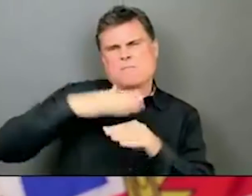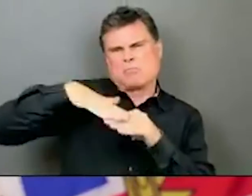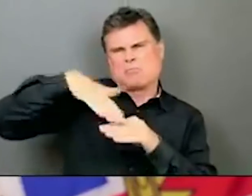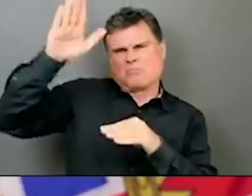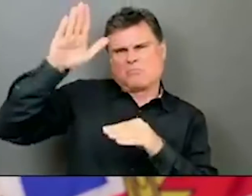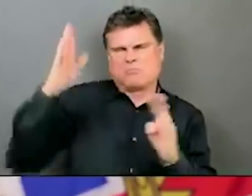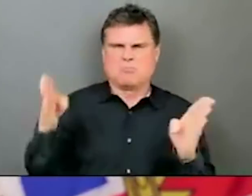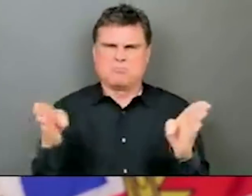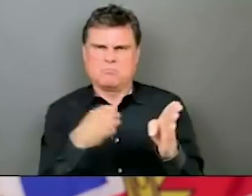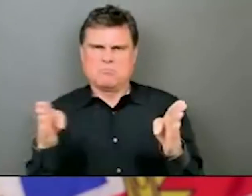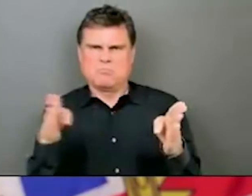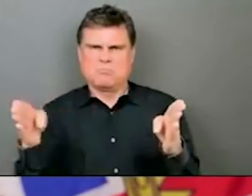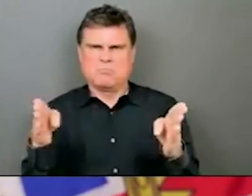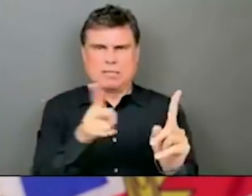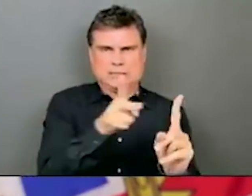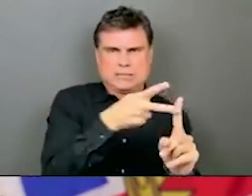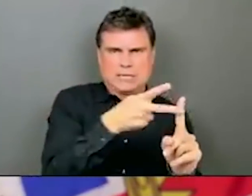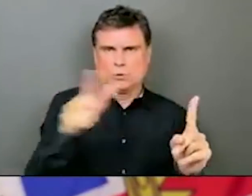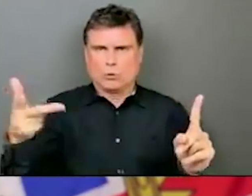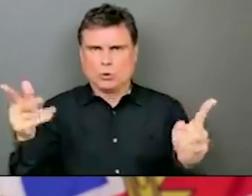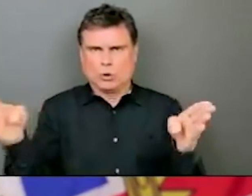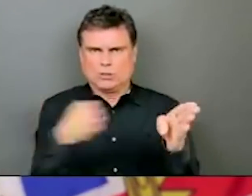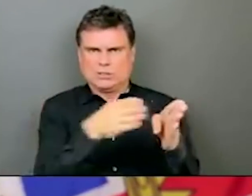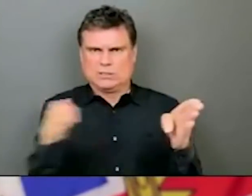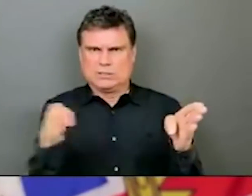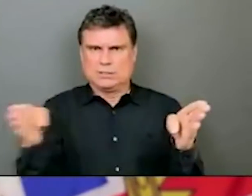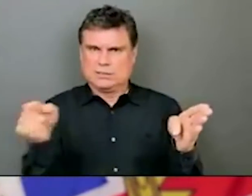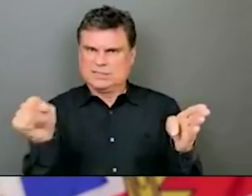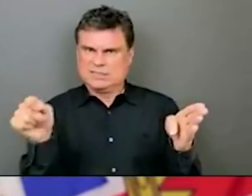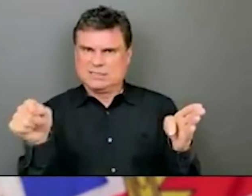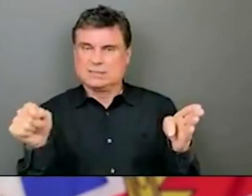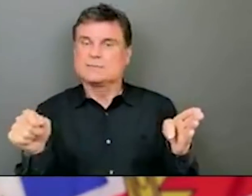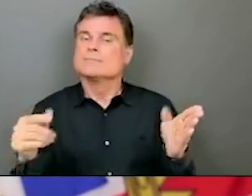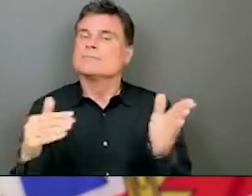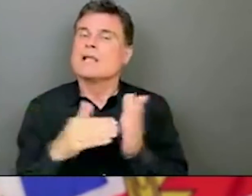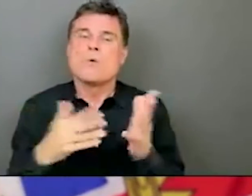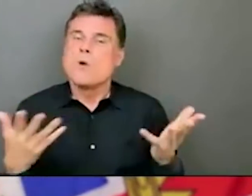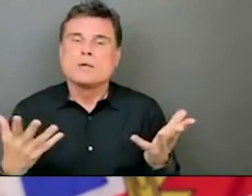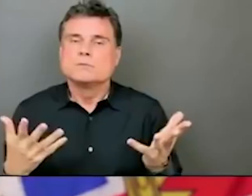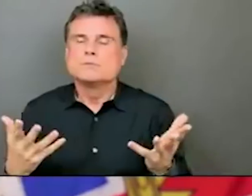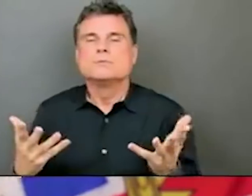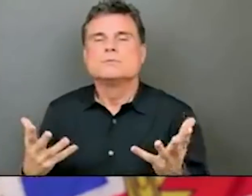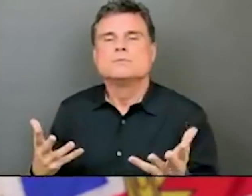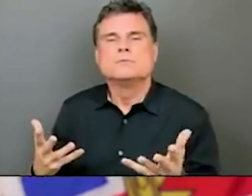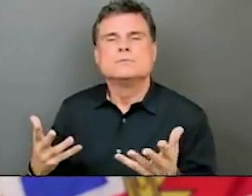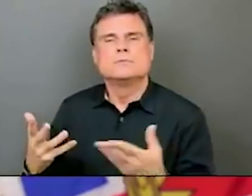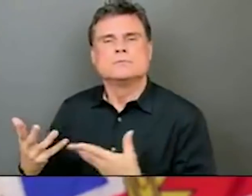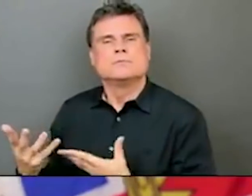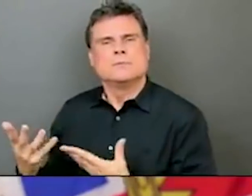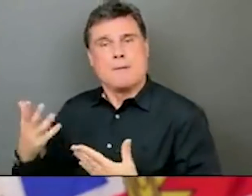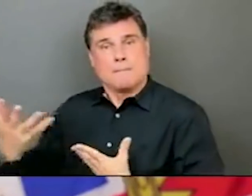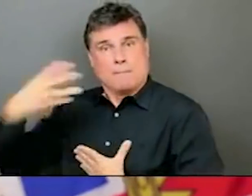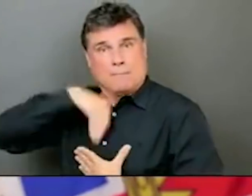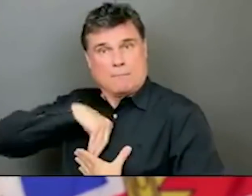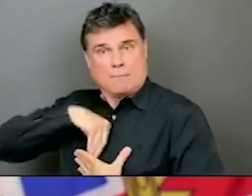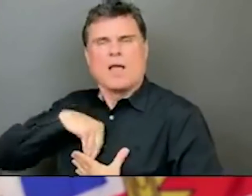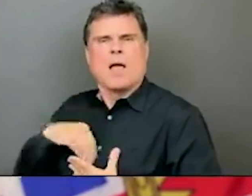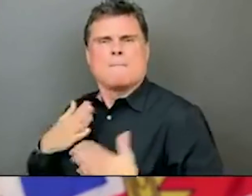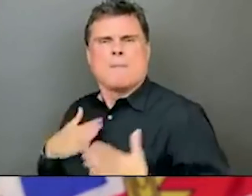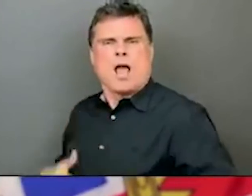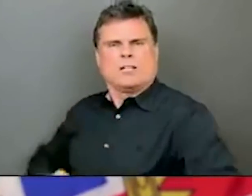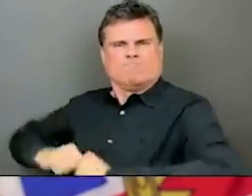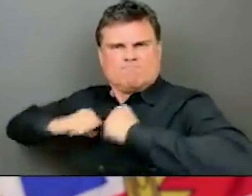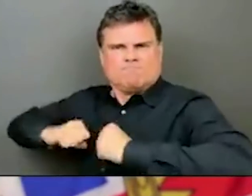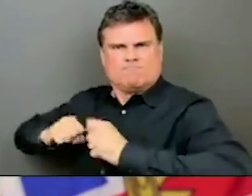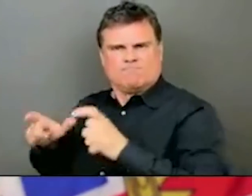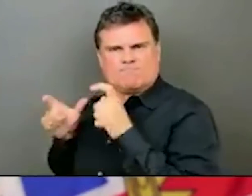least 5 to 6 month interval between second dose and the booster dose, again, gives longer lasting protection. So that's